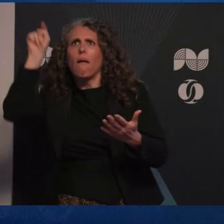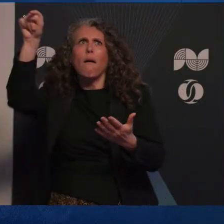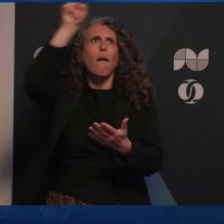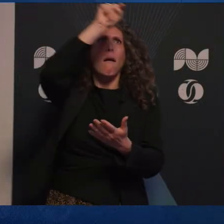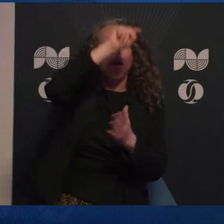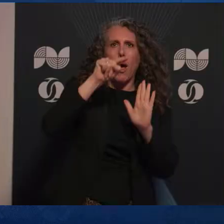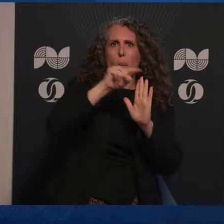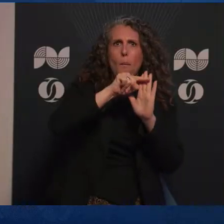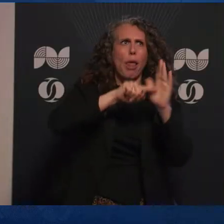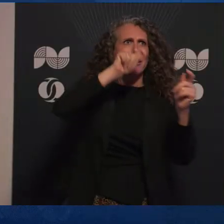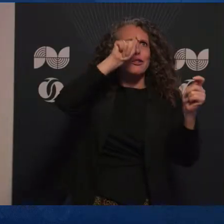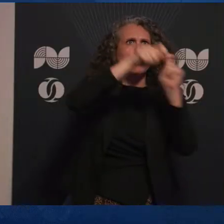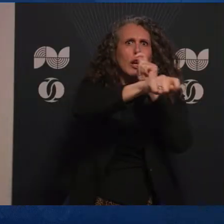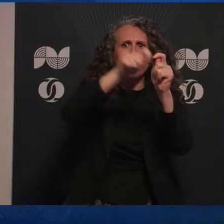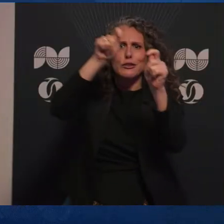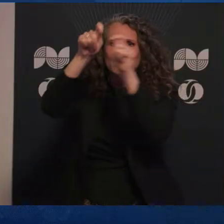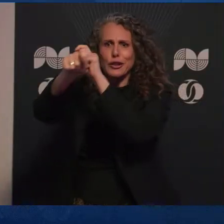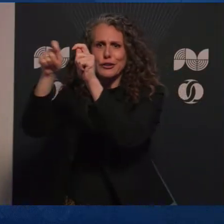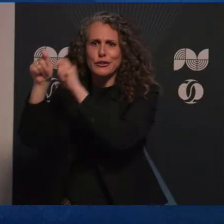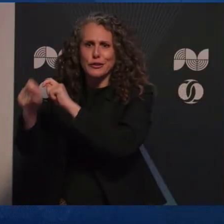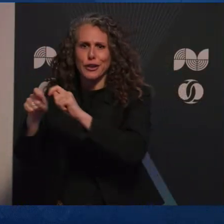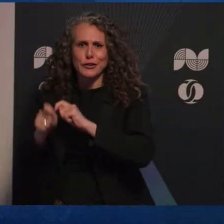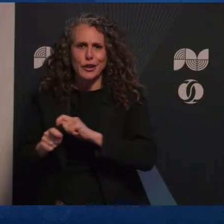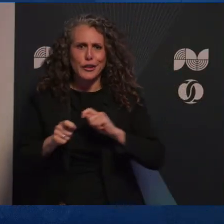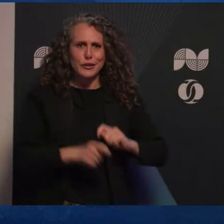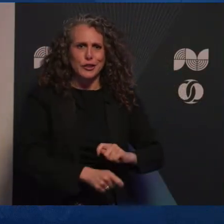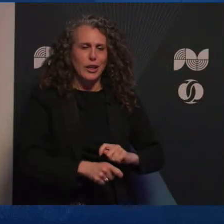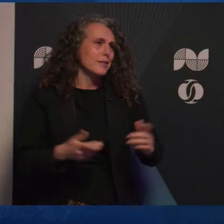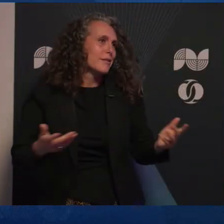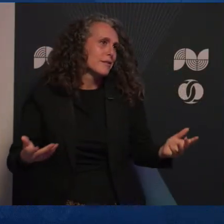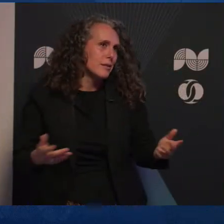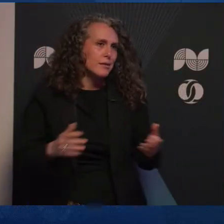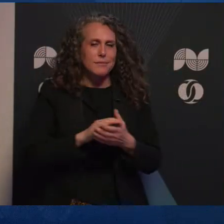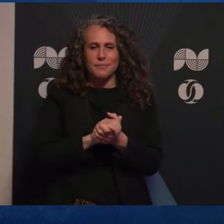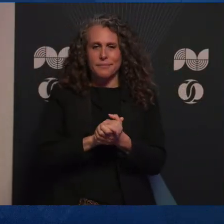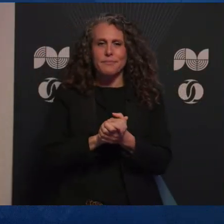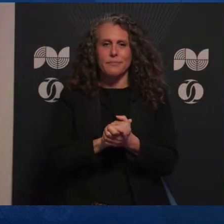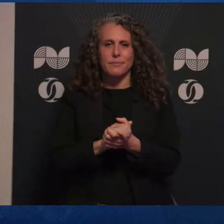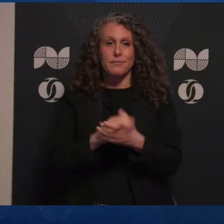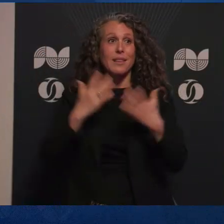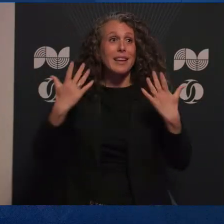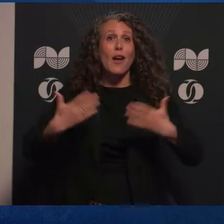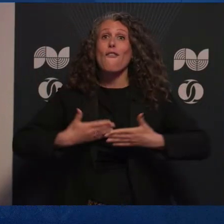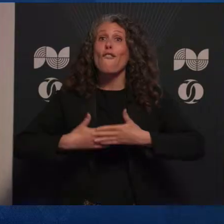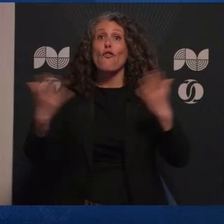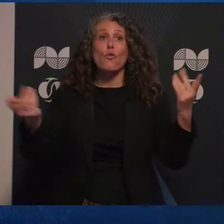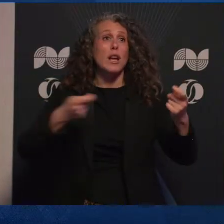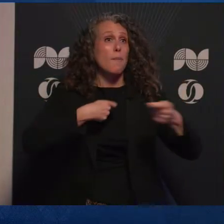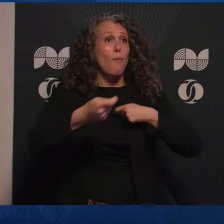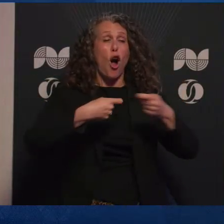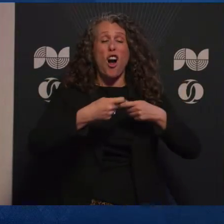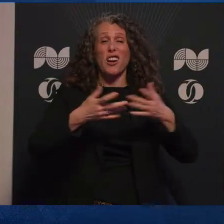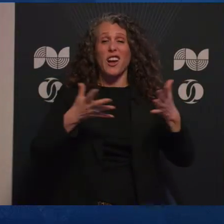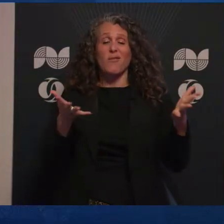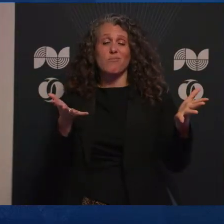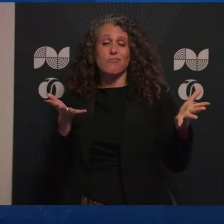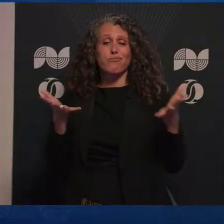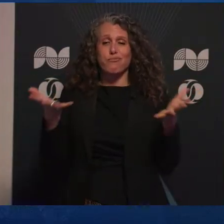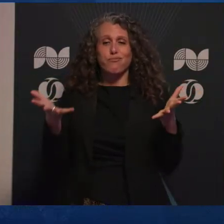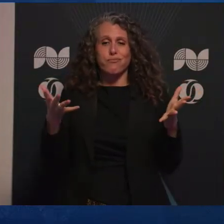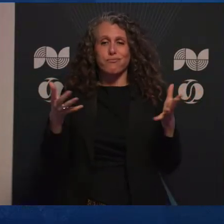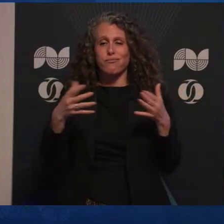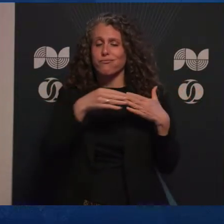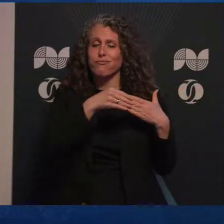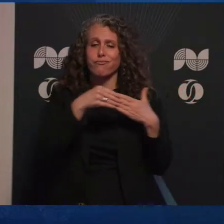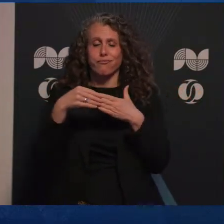know. They fell out of fashion for many years, and free markets reign supreme, but industrial